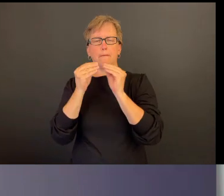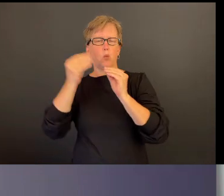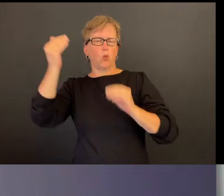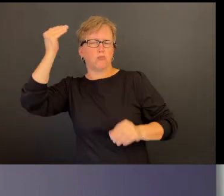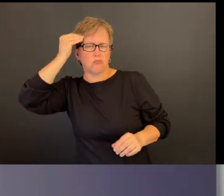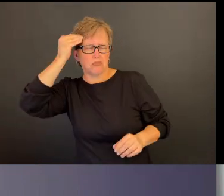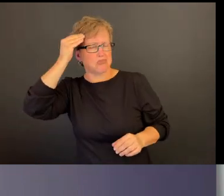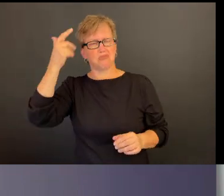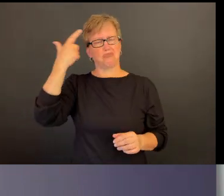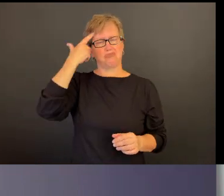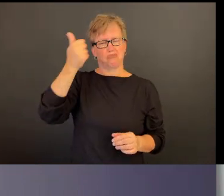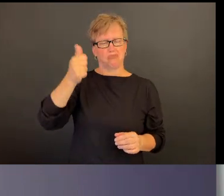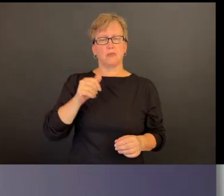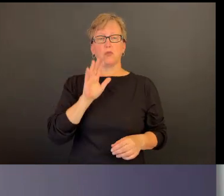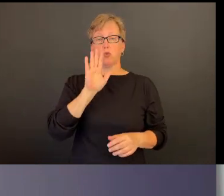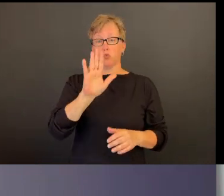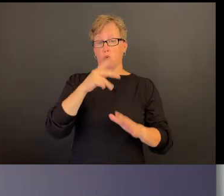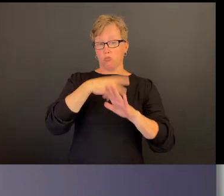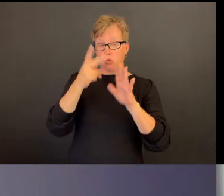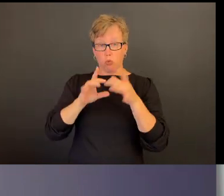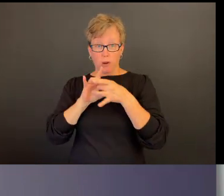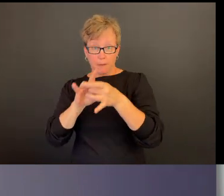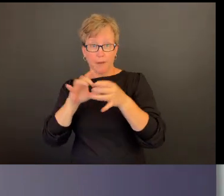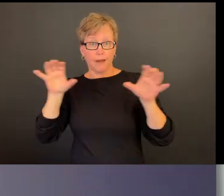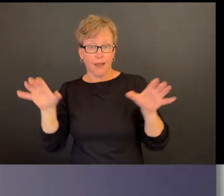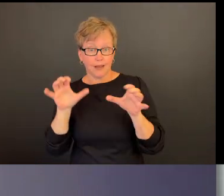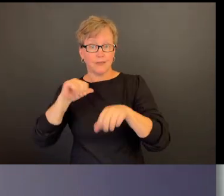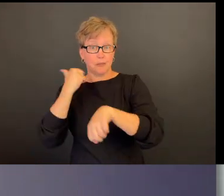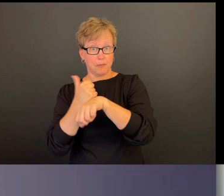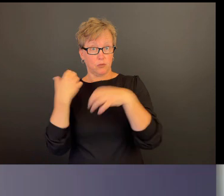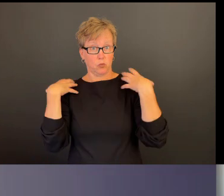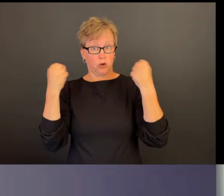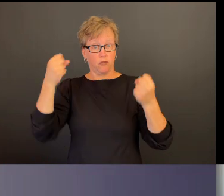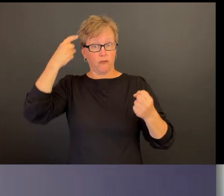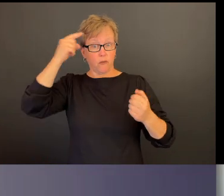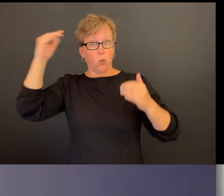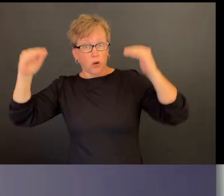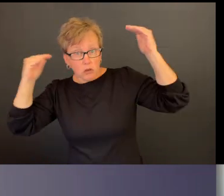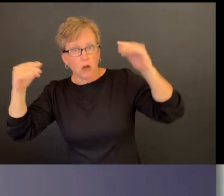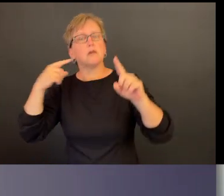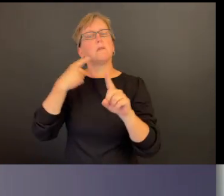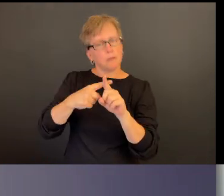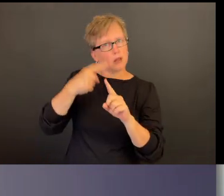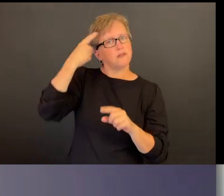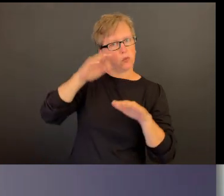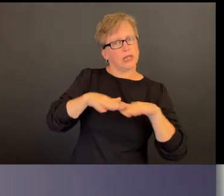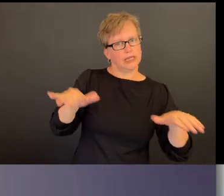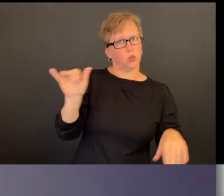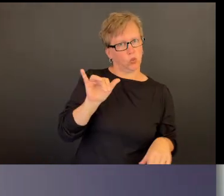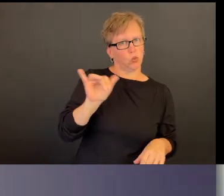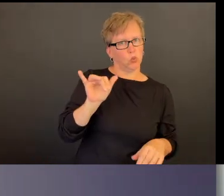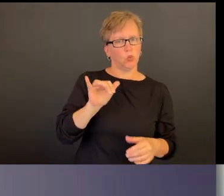also and get more information if you would like to have that. So when you do this activity-based